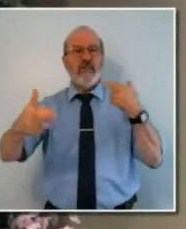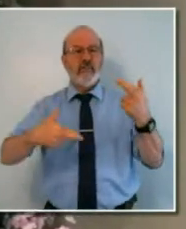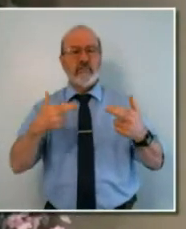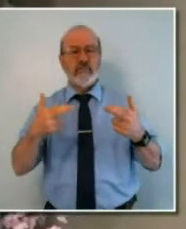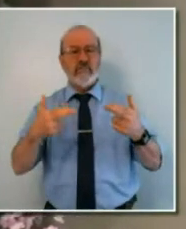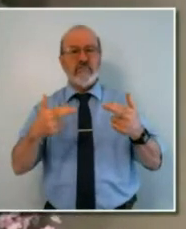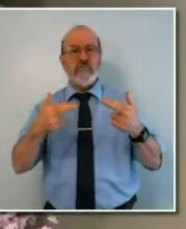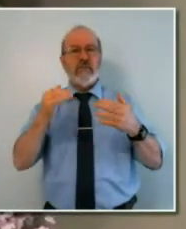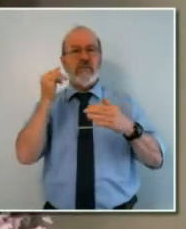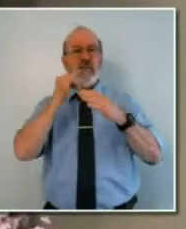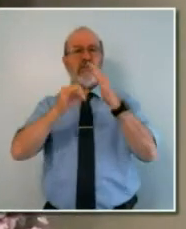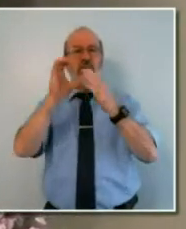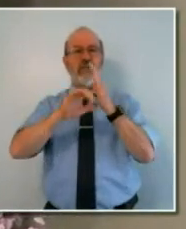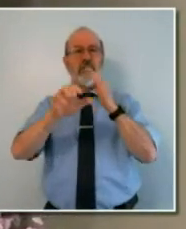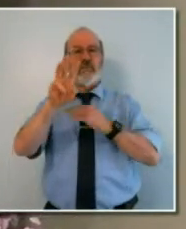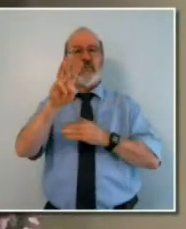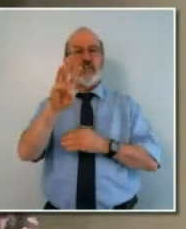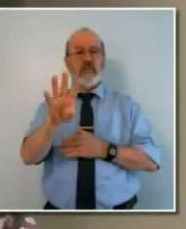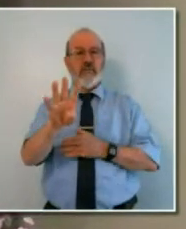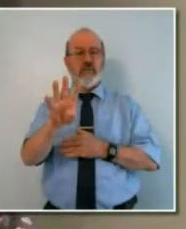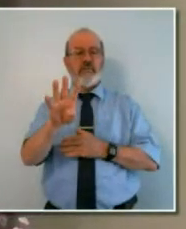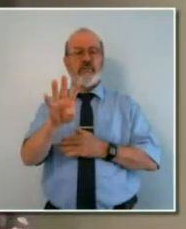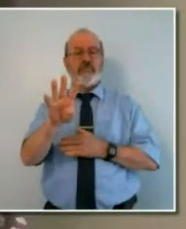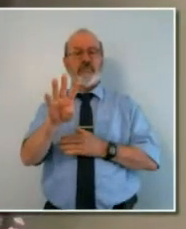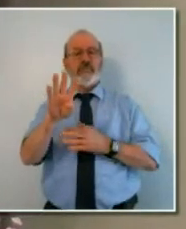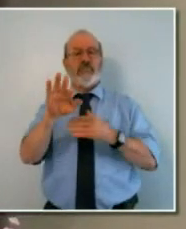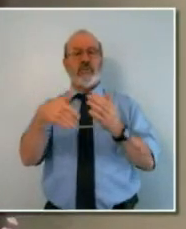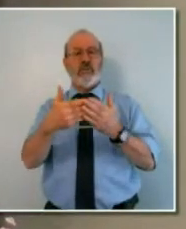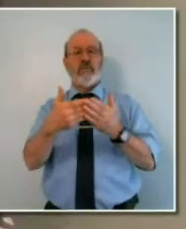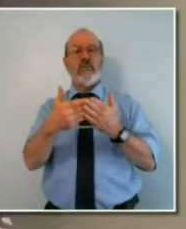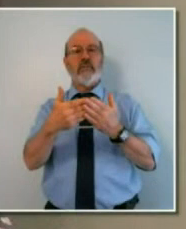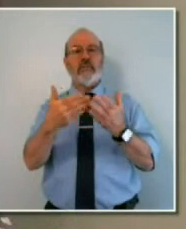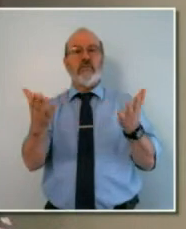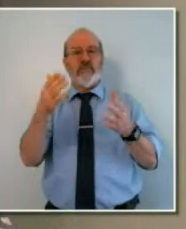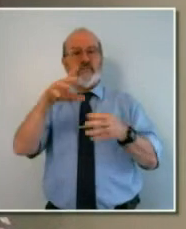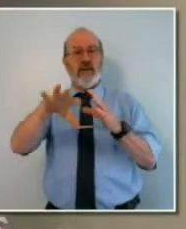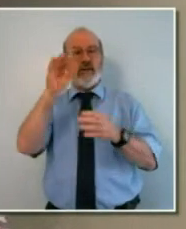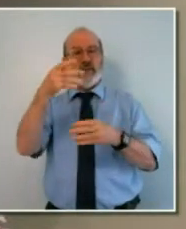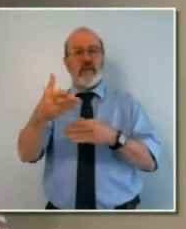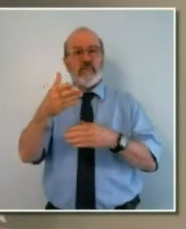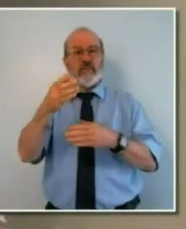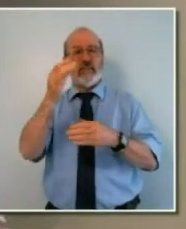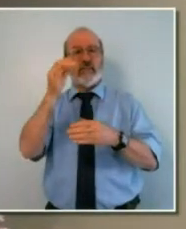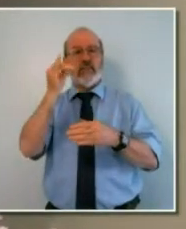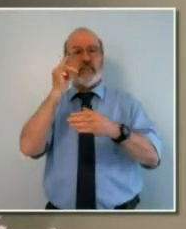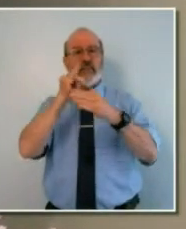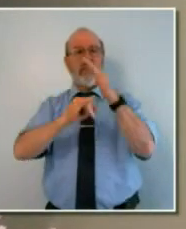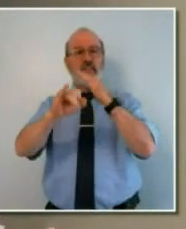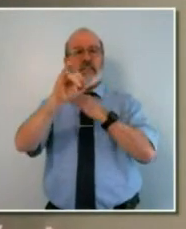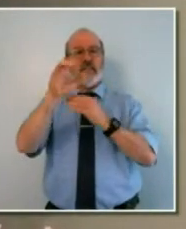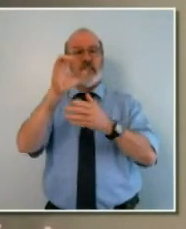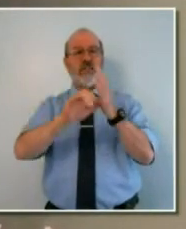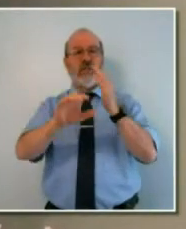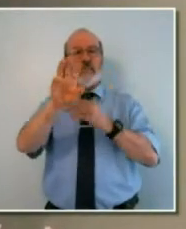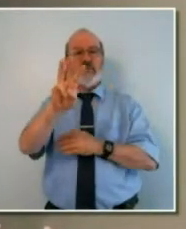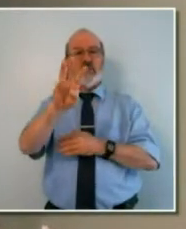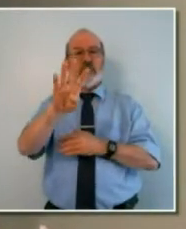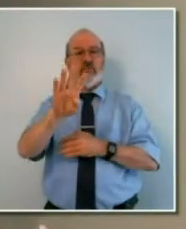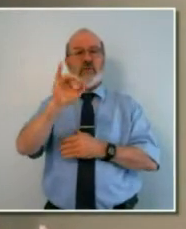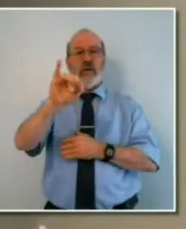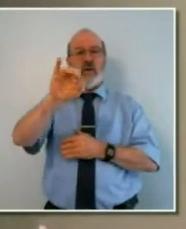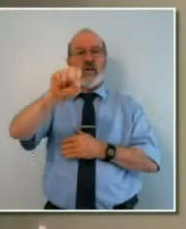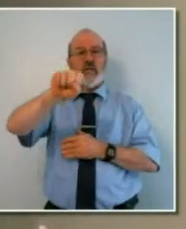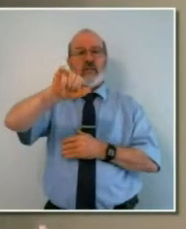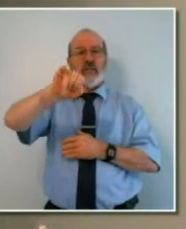Definitely the elements are found there in Isaiah 64. And I hope you'll watch for them, and I hope you'll pay close attention as